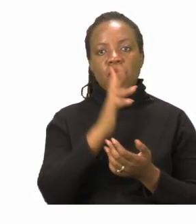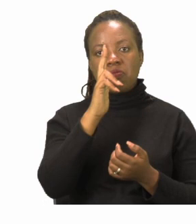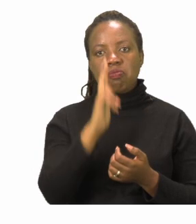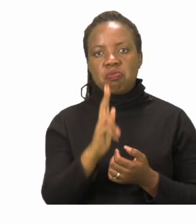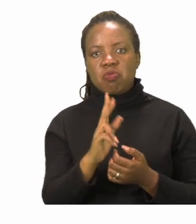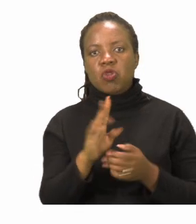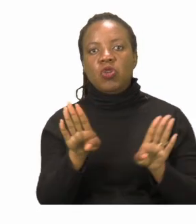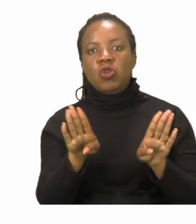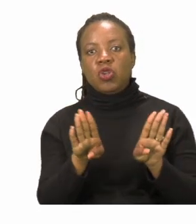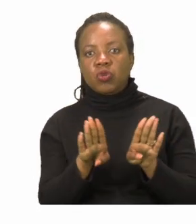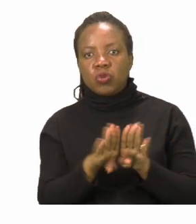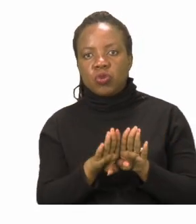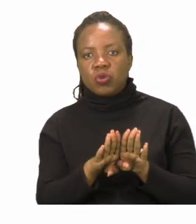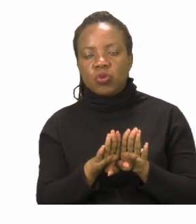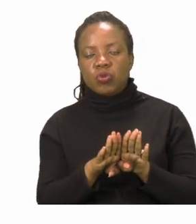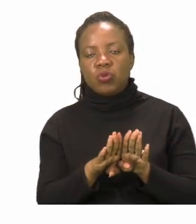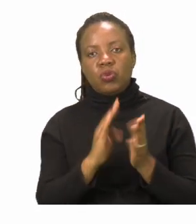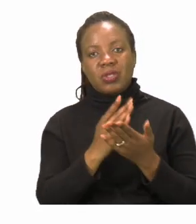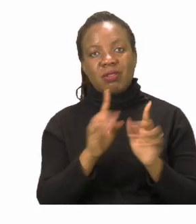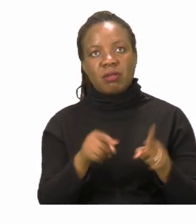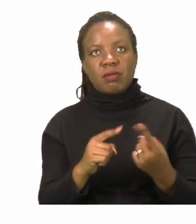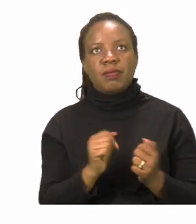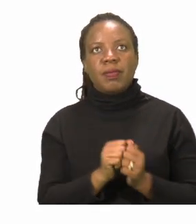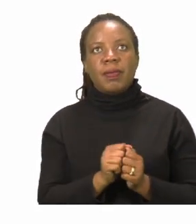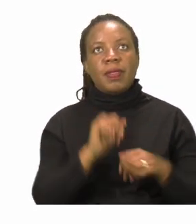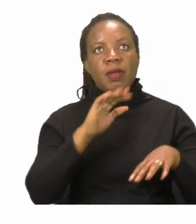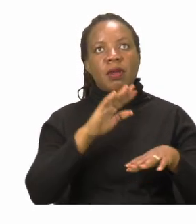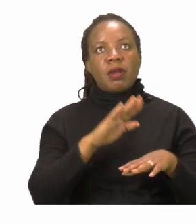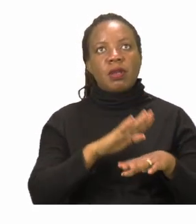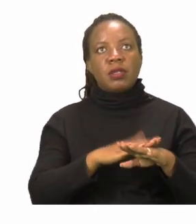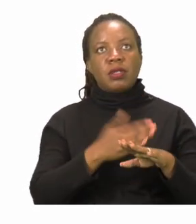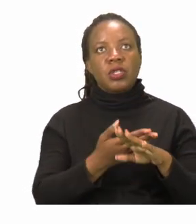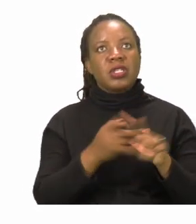Here are a few examples. Let's read them together.